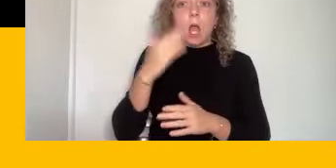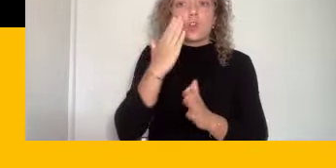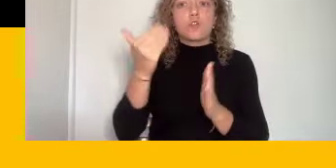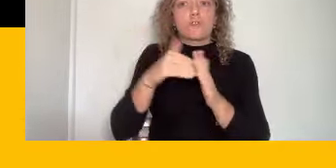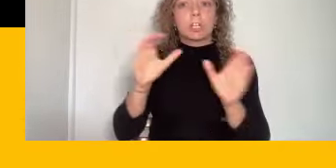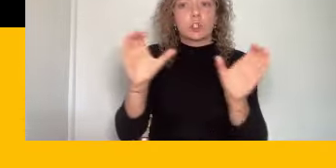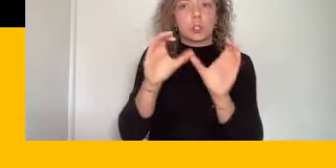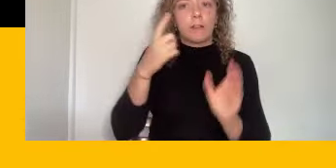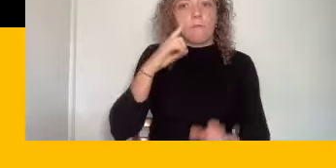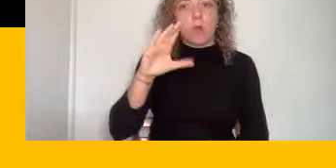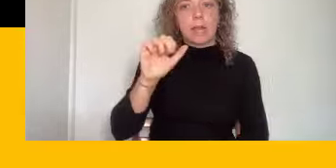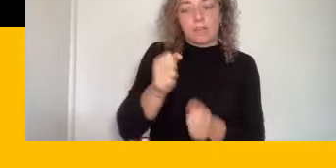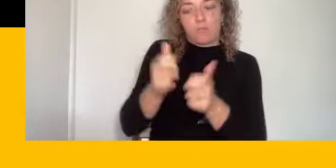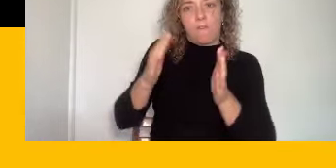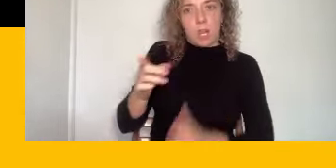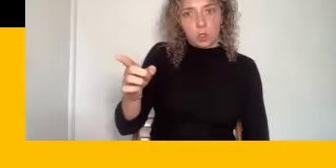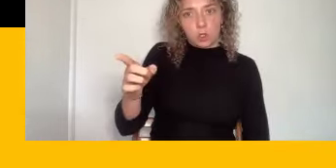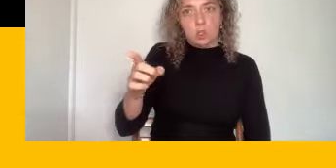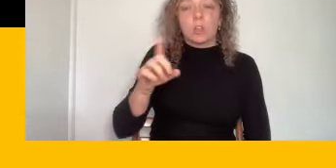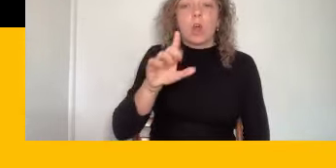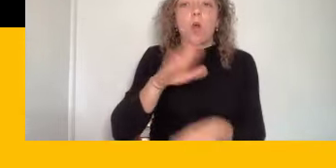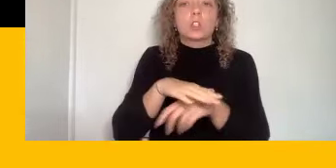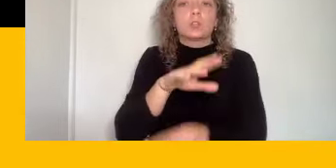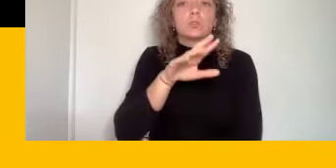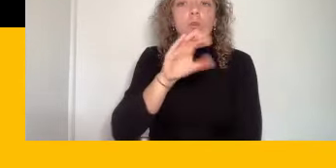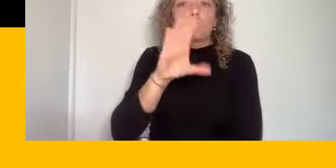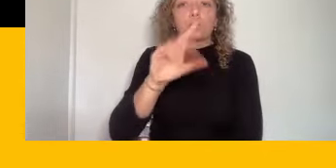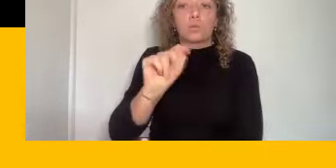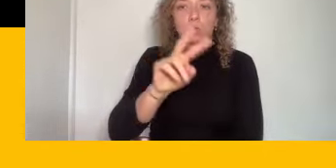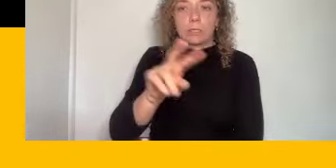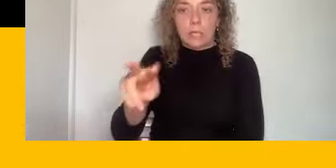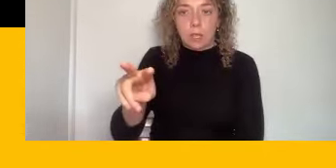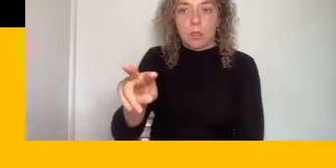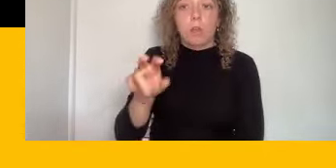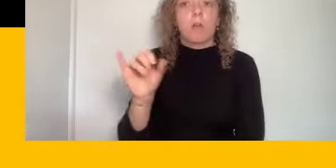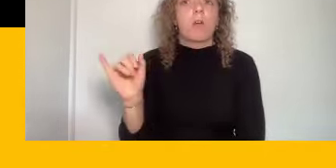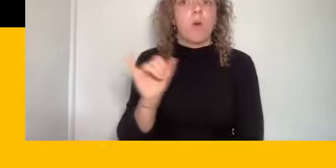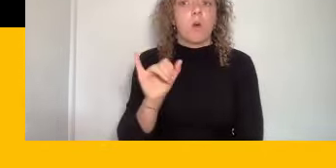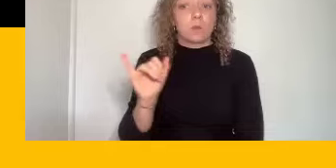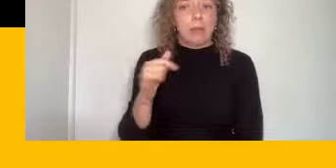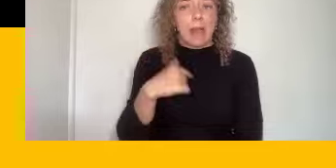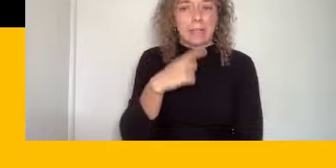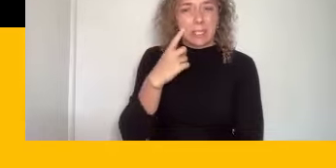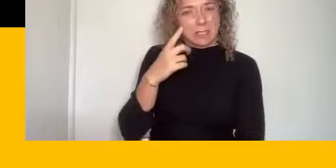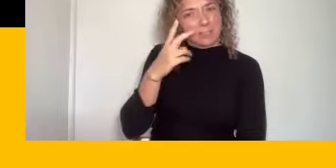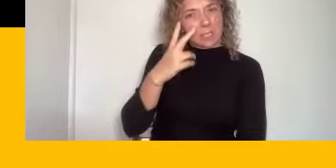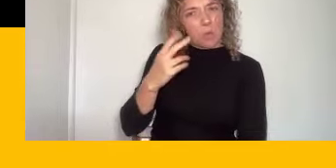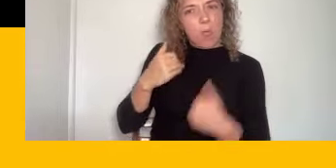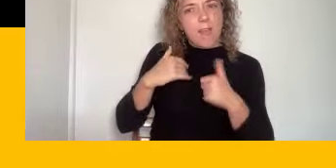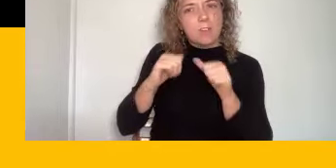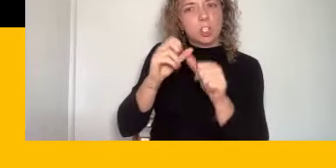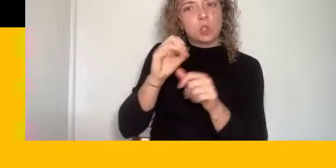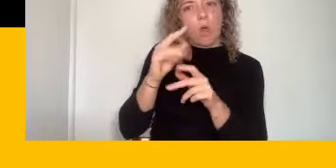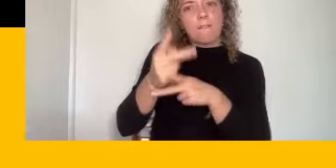CAS providers on the 22nd of October. We also, I say we, I'm on the Continuum of Care